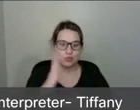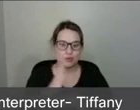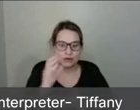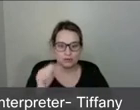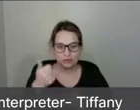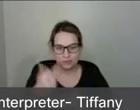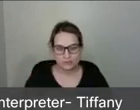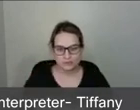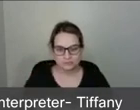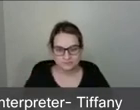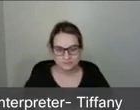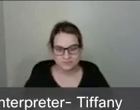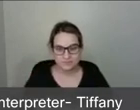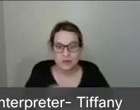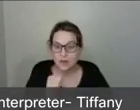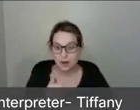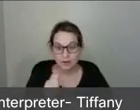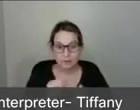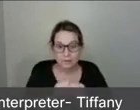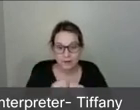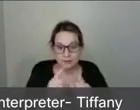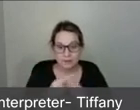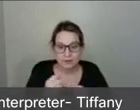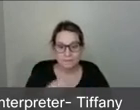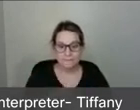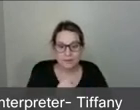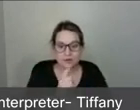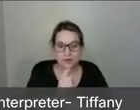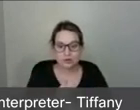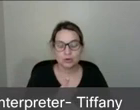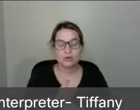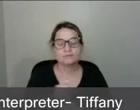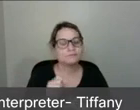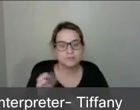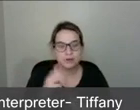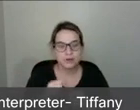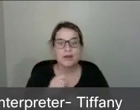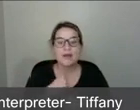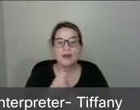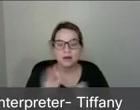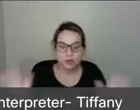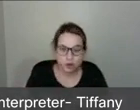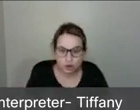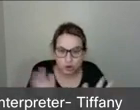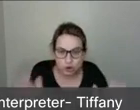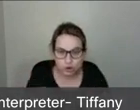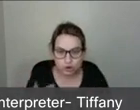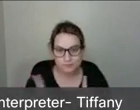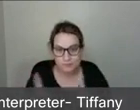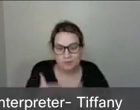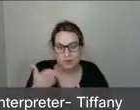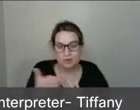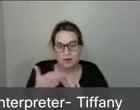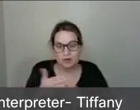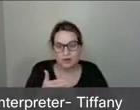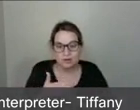others. Uncompetitive districts can encourage candidates to appeal to the most extreme